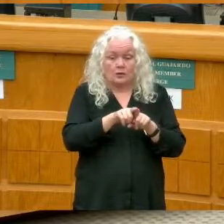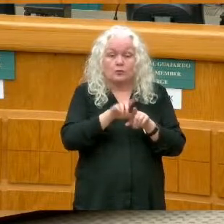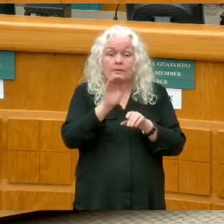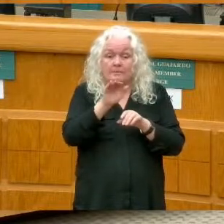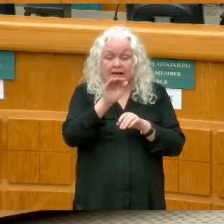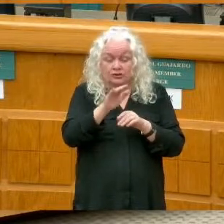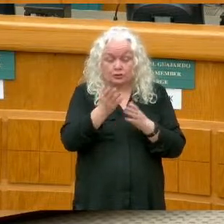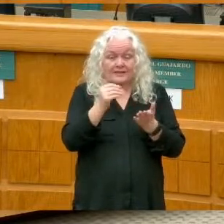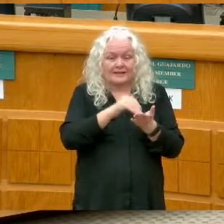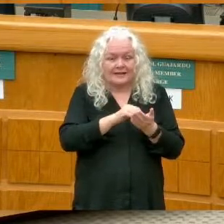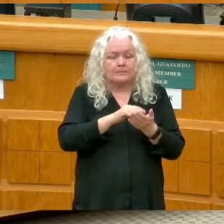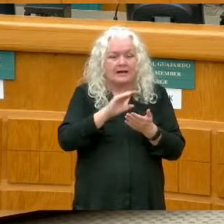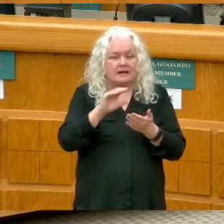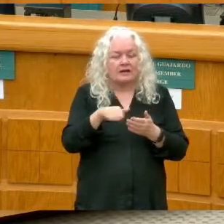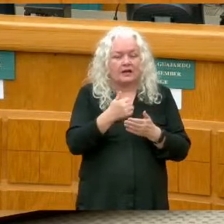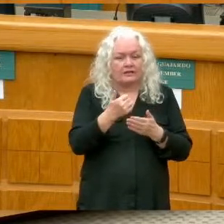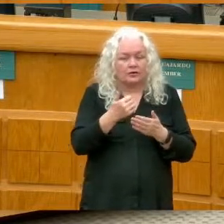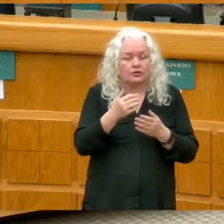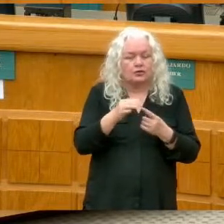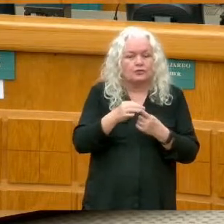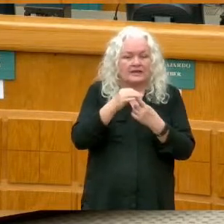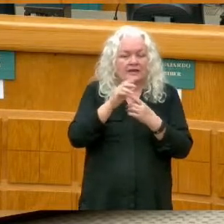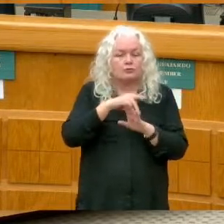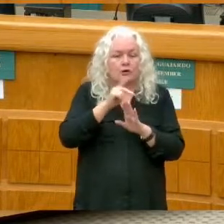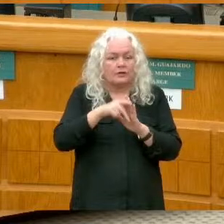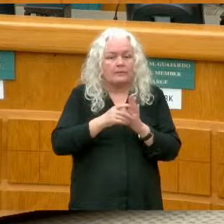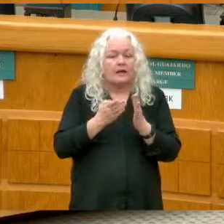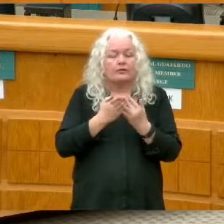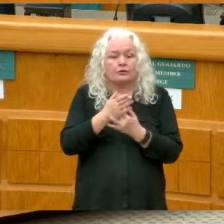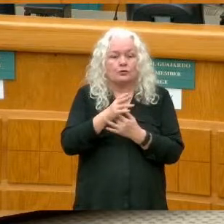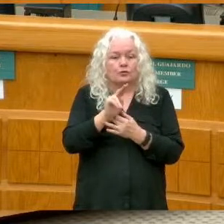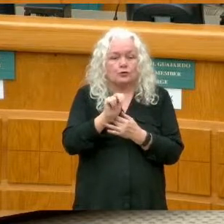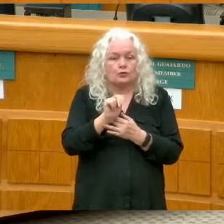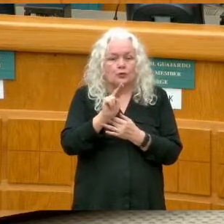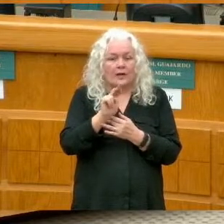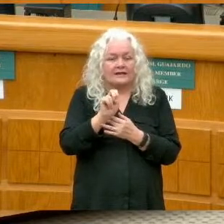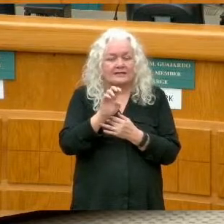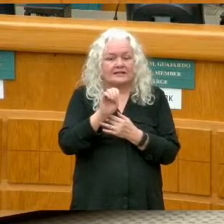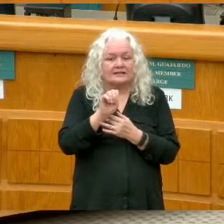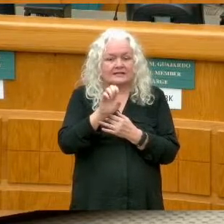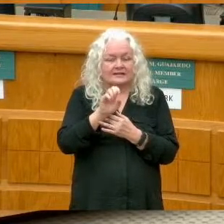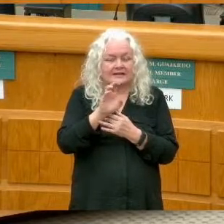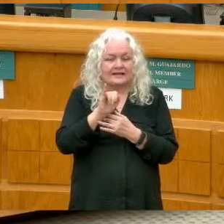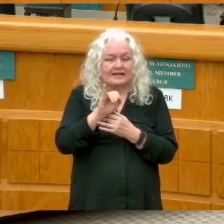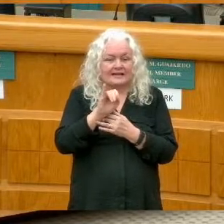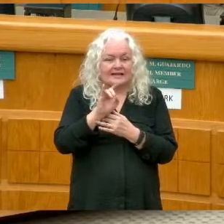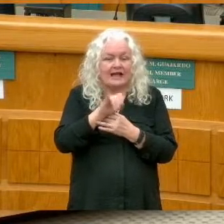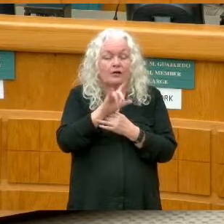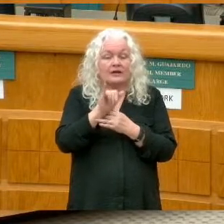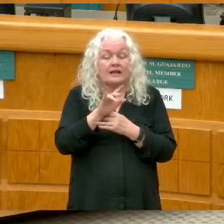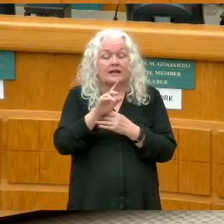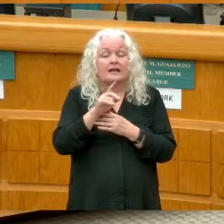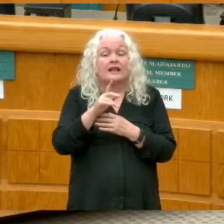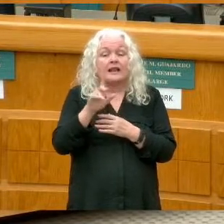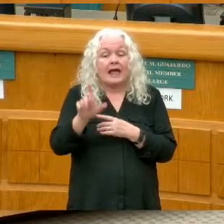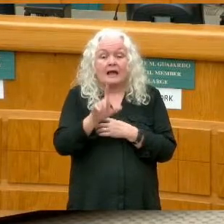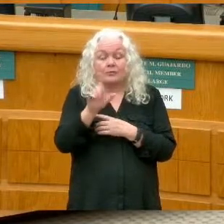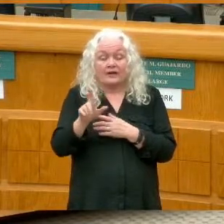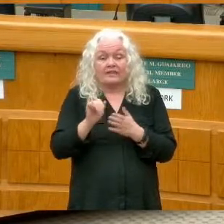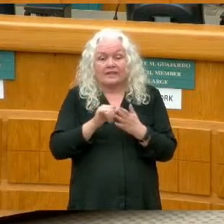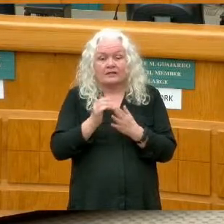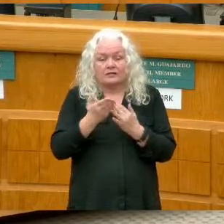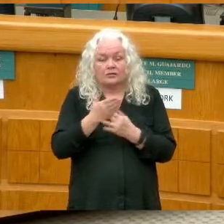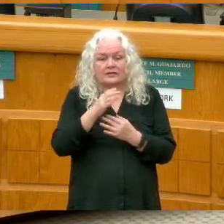you again about another unique program that's available through Nueces County and Nueces County Public Libraries, and that's